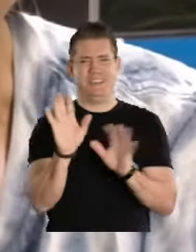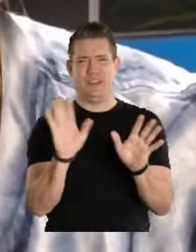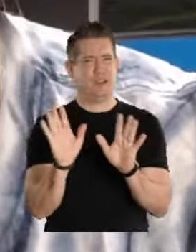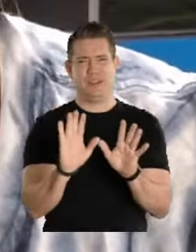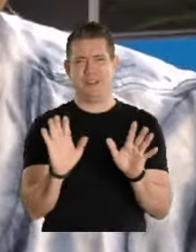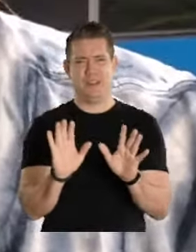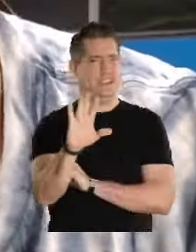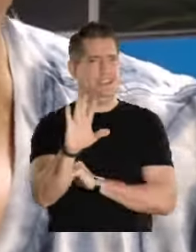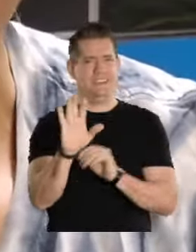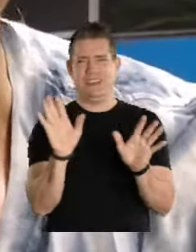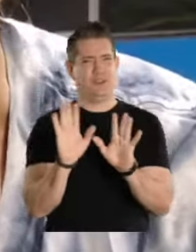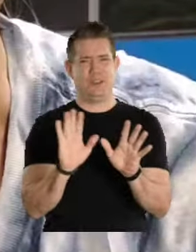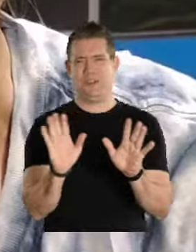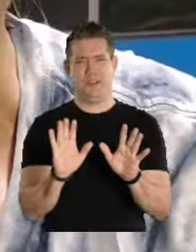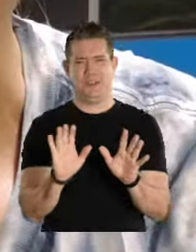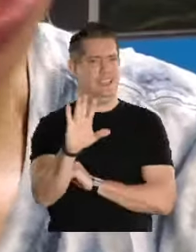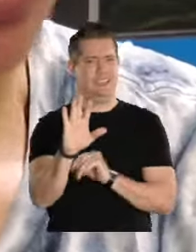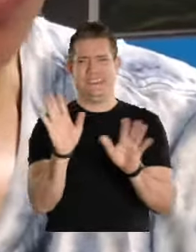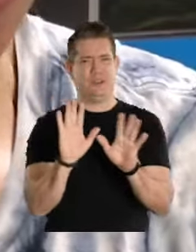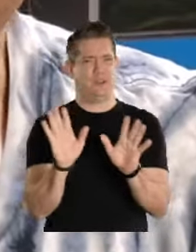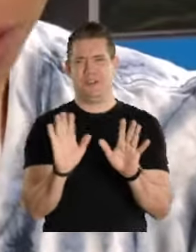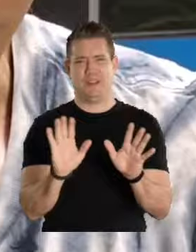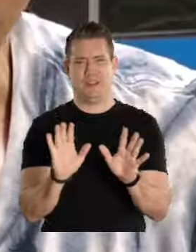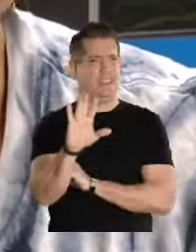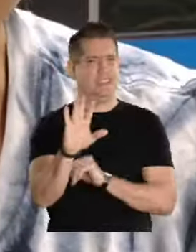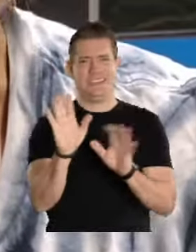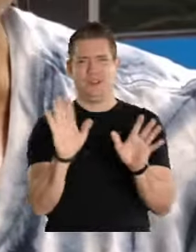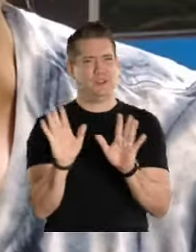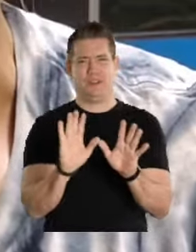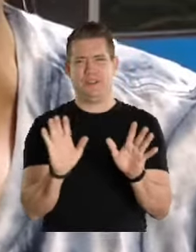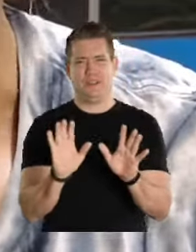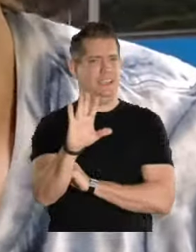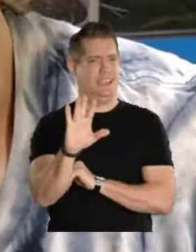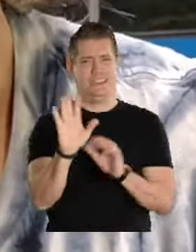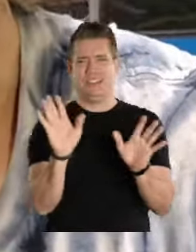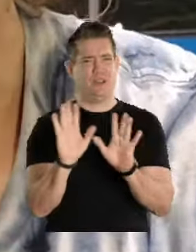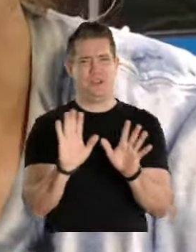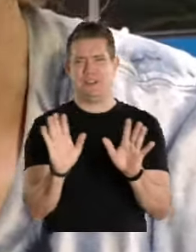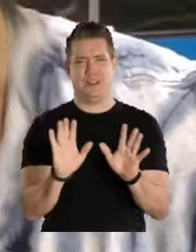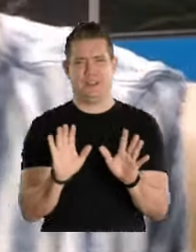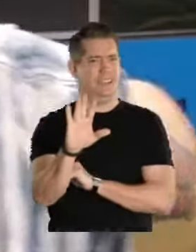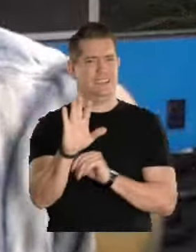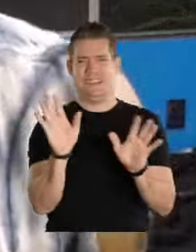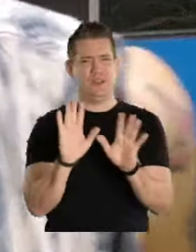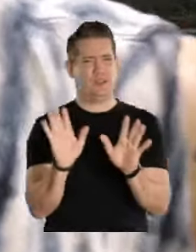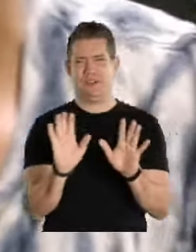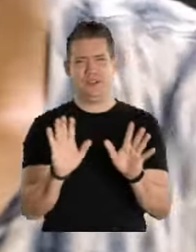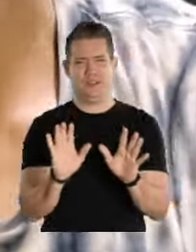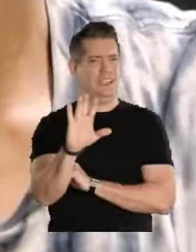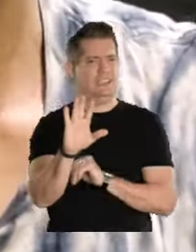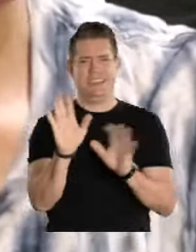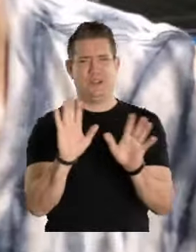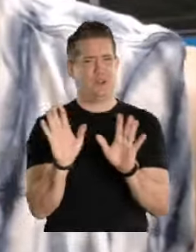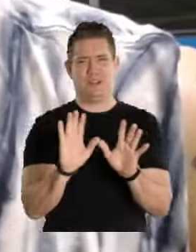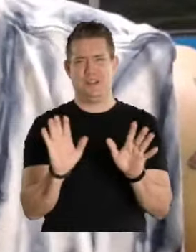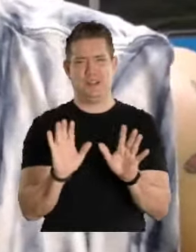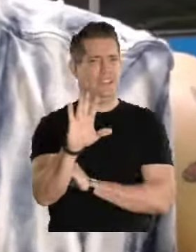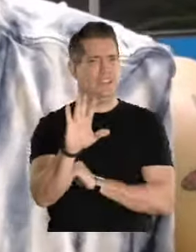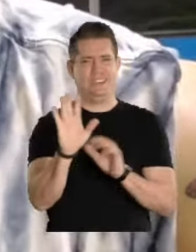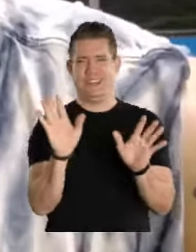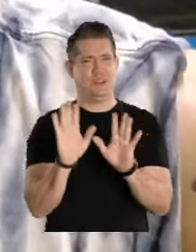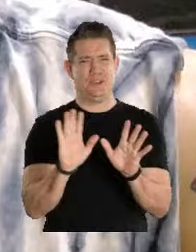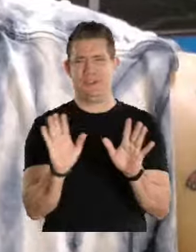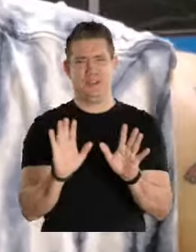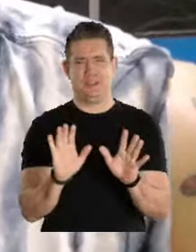Hey everybody, it's me Megan here at FitLife coming to talk to you today about refusing to do cardio doesn't count as resistance training. Get it